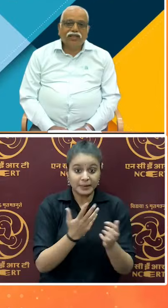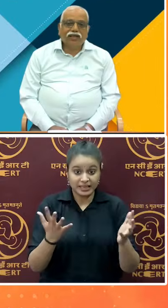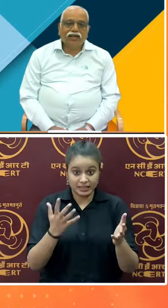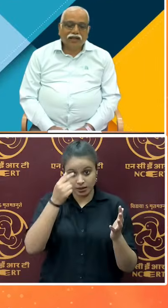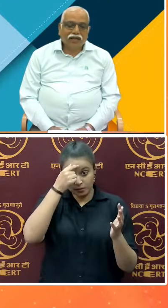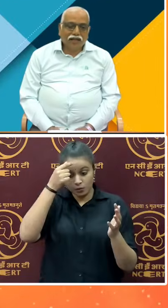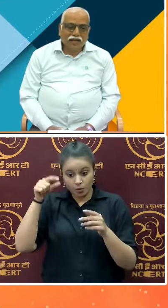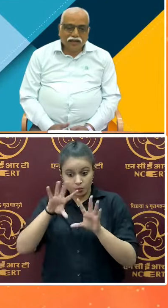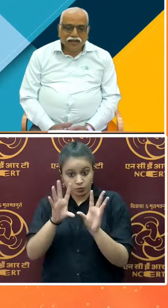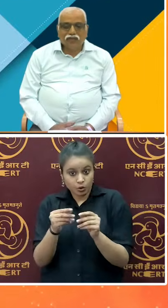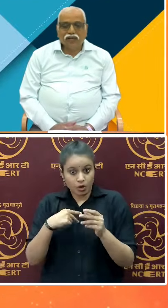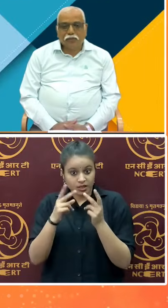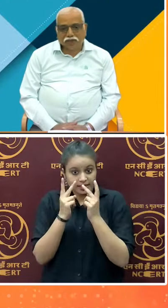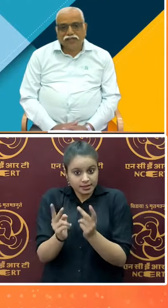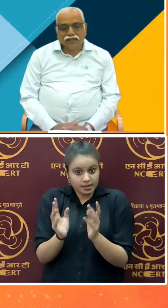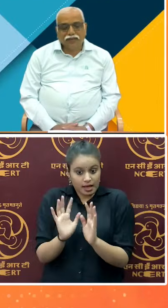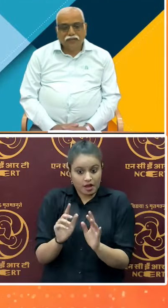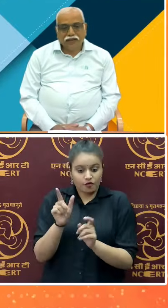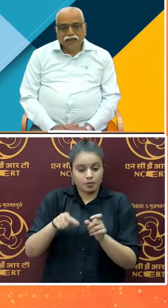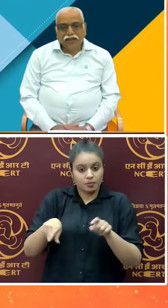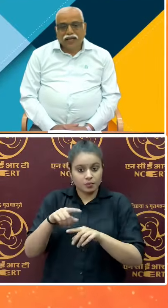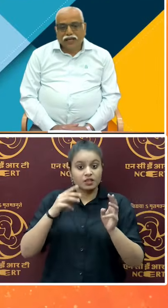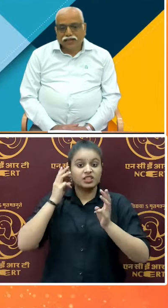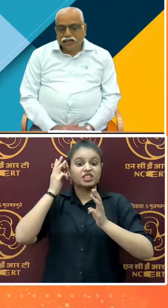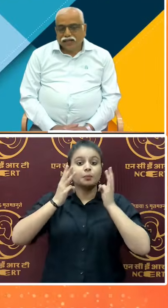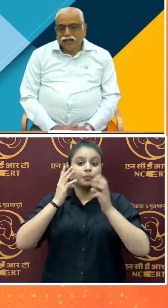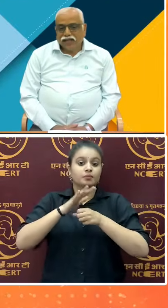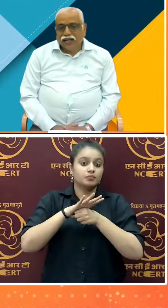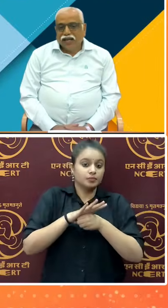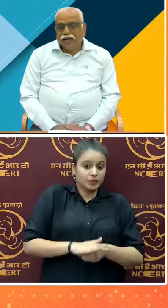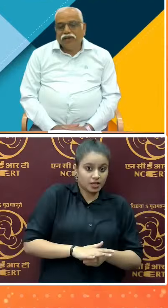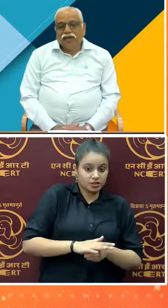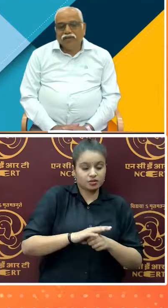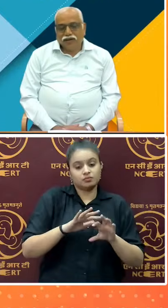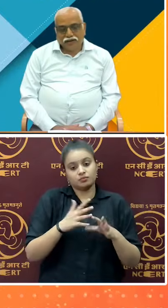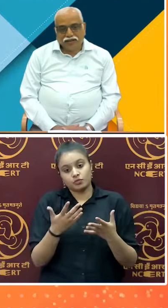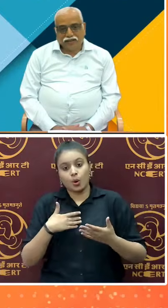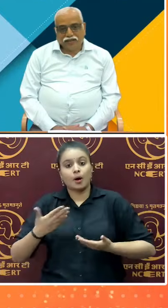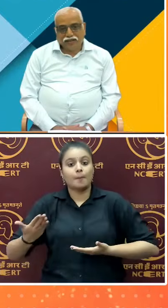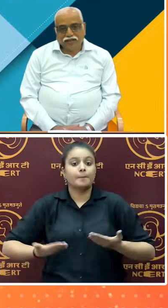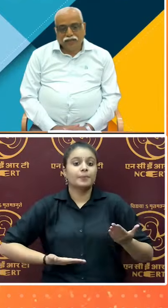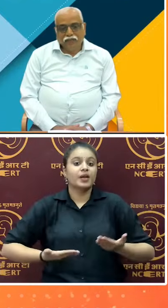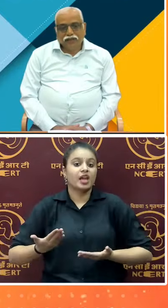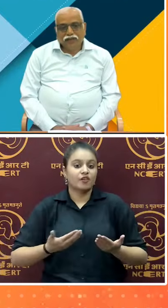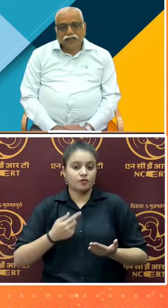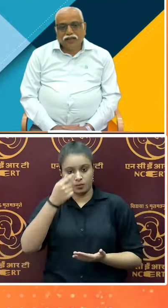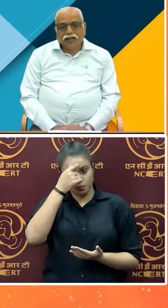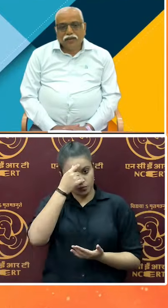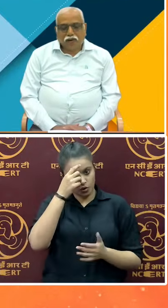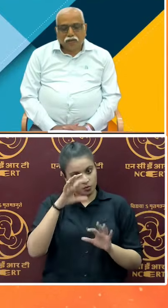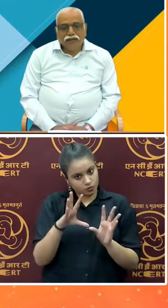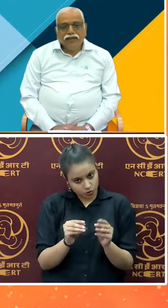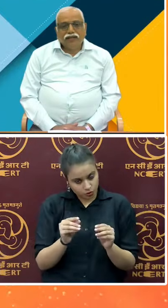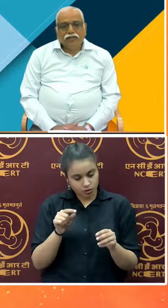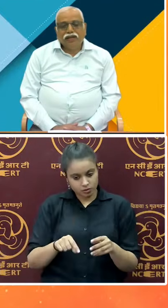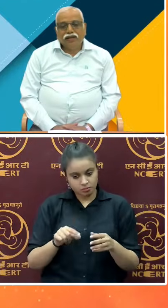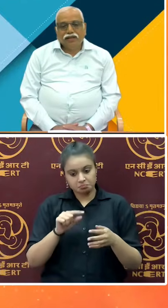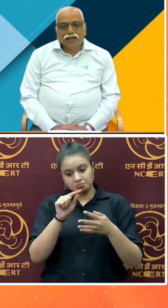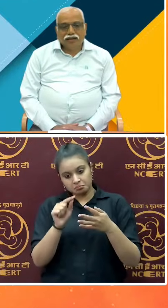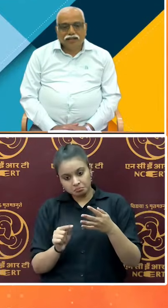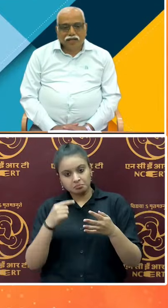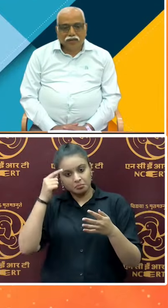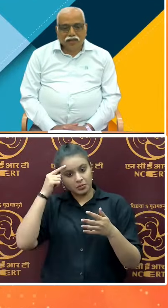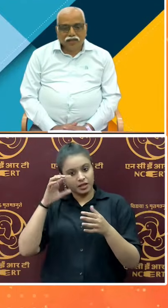that we see in the areas of depression, anxiety, and behavioral disorders. So these are the prominent